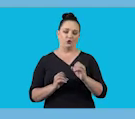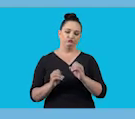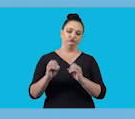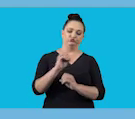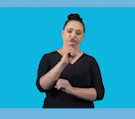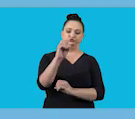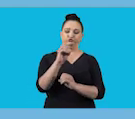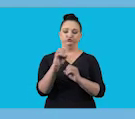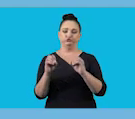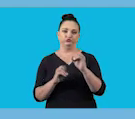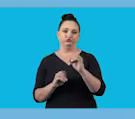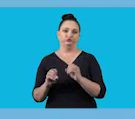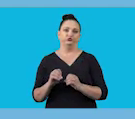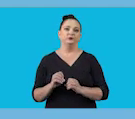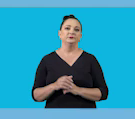over